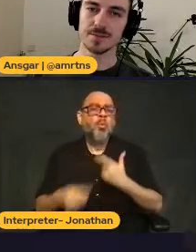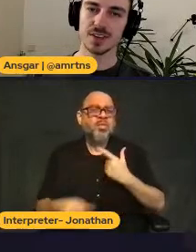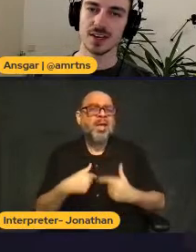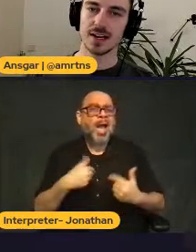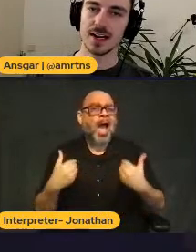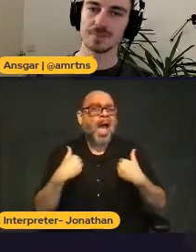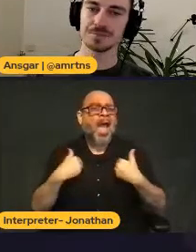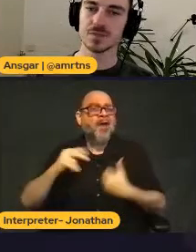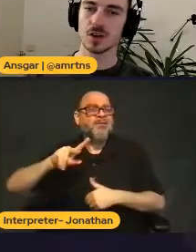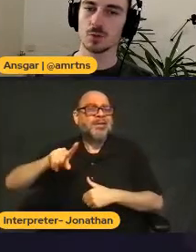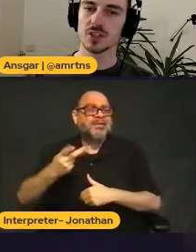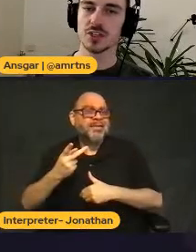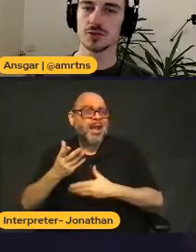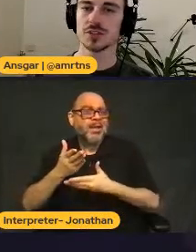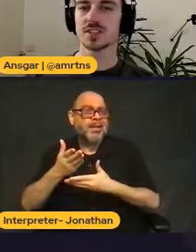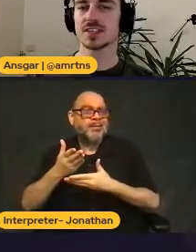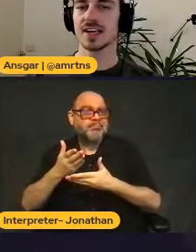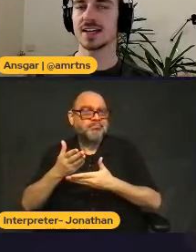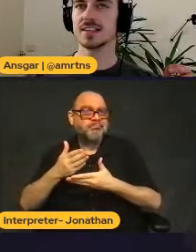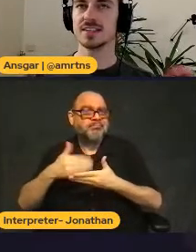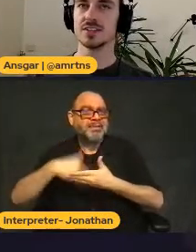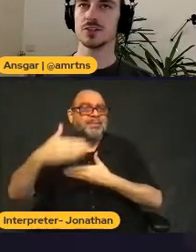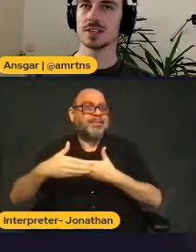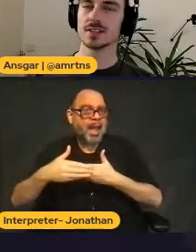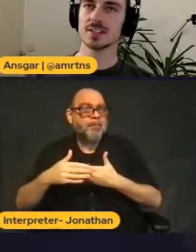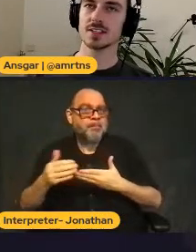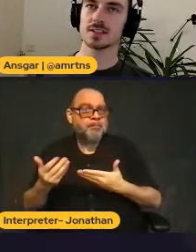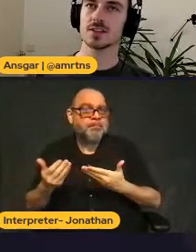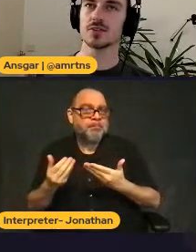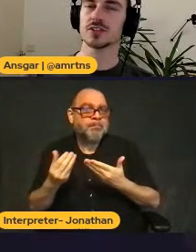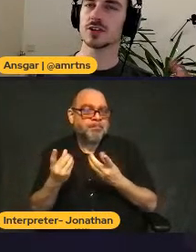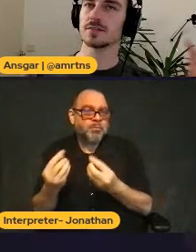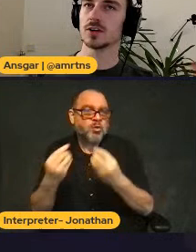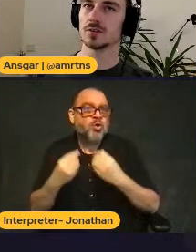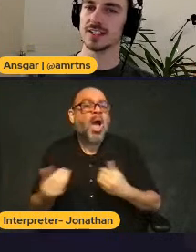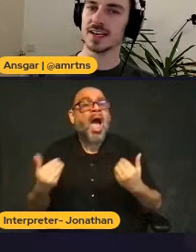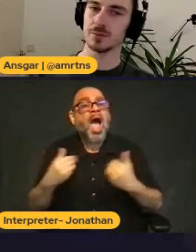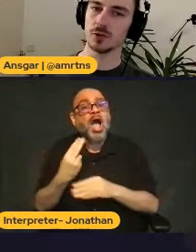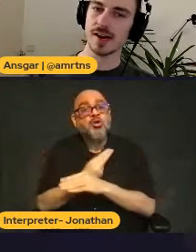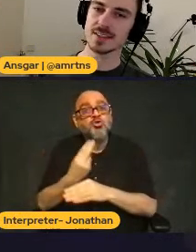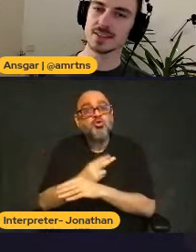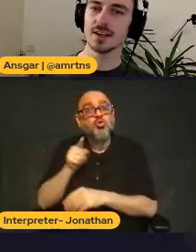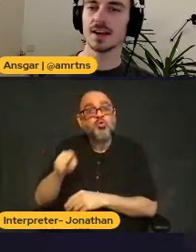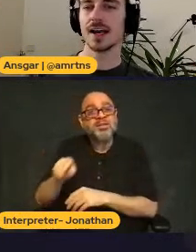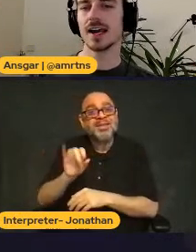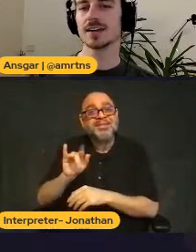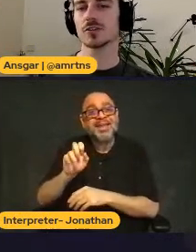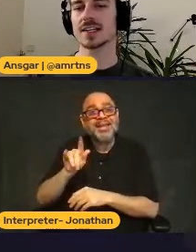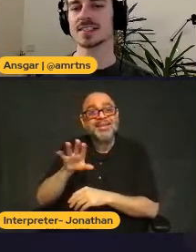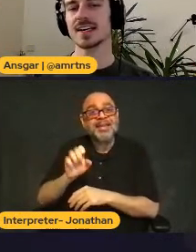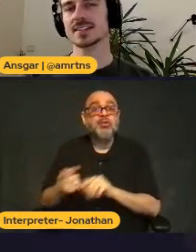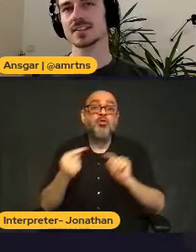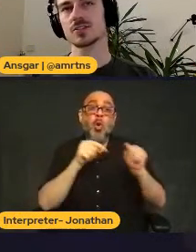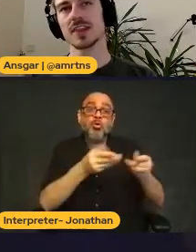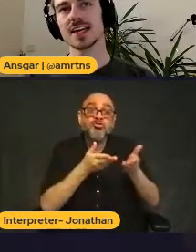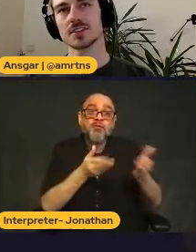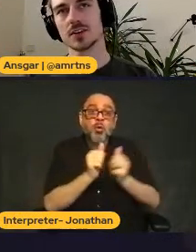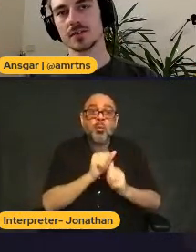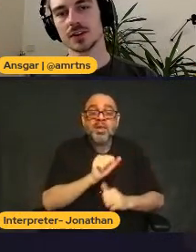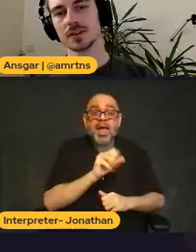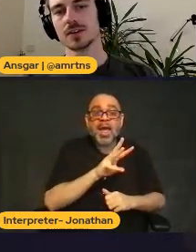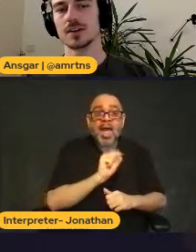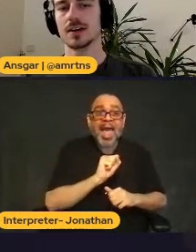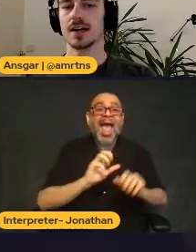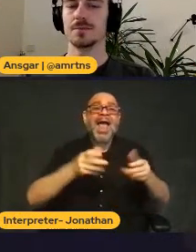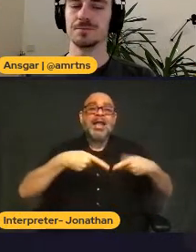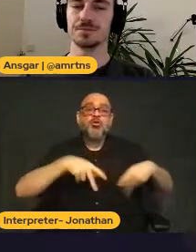place, which uses an EC2 instance, so a server over at AWS, and grants access to that